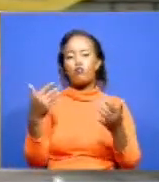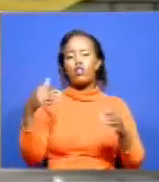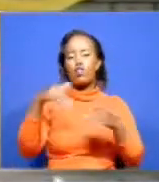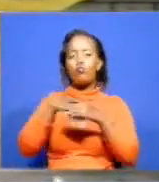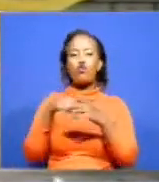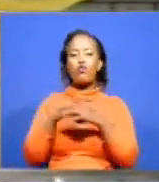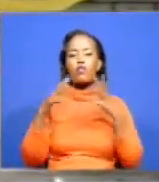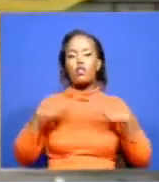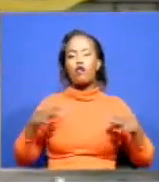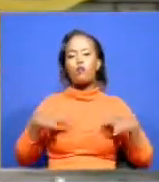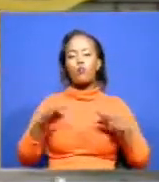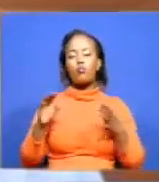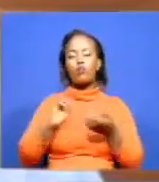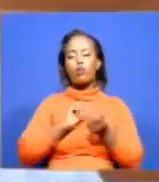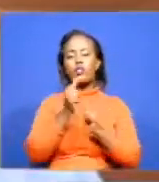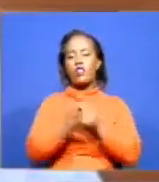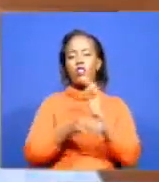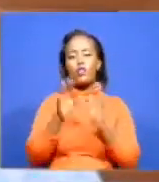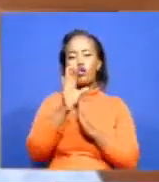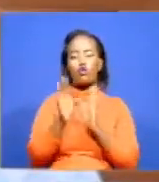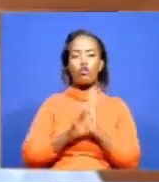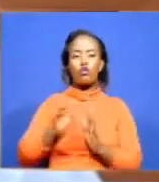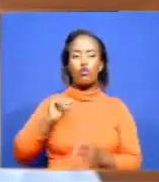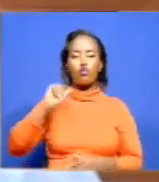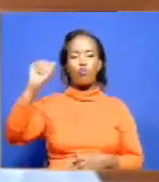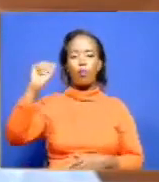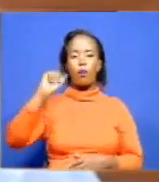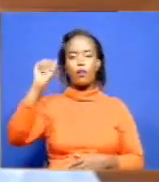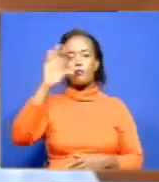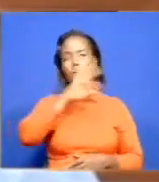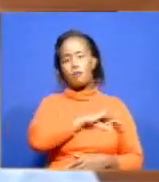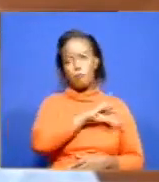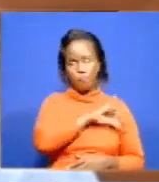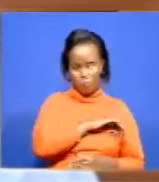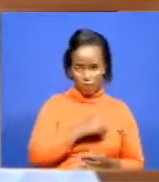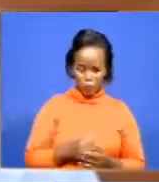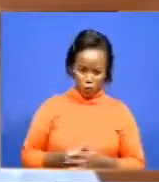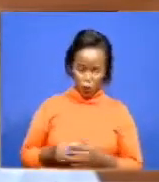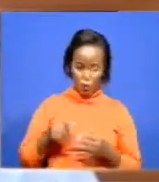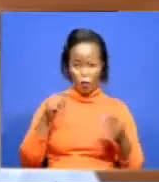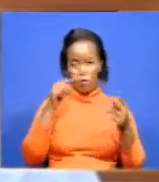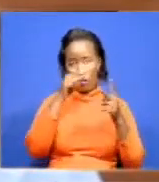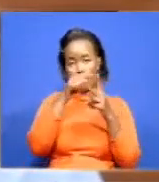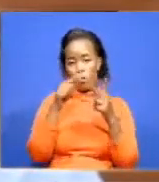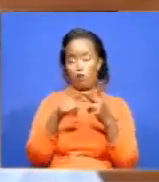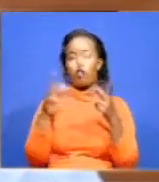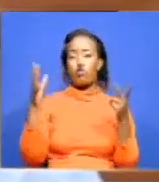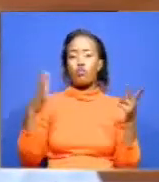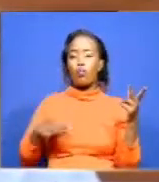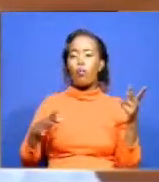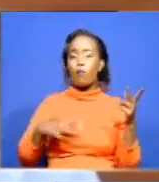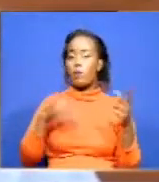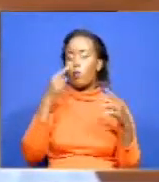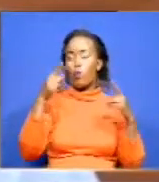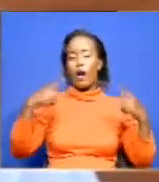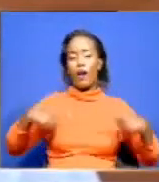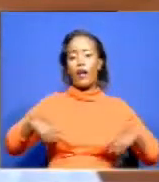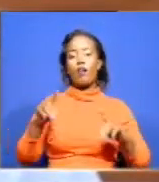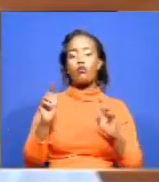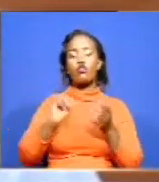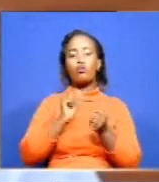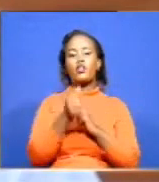the constitution for political gains. Wale watu wawili wenye wanakubaliwa na wako na ruhusa ya kubadilisha